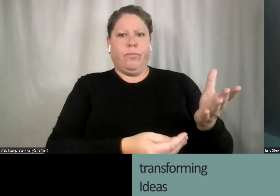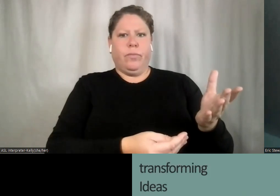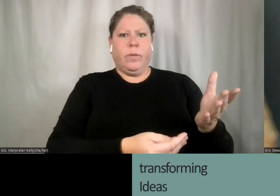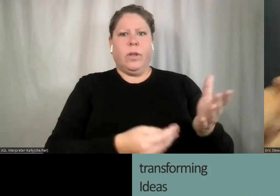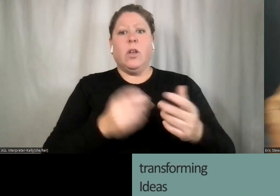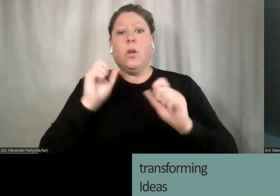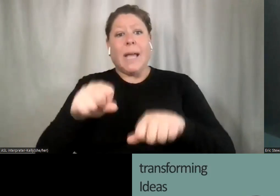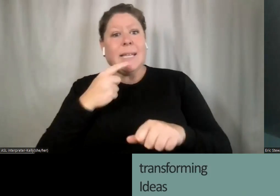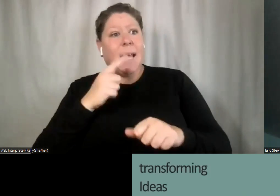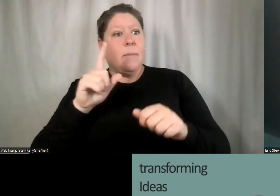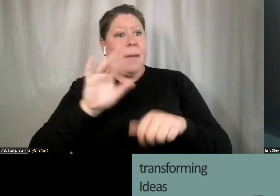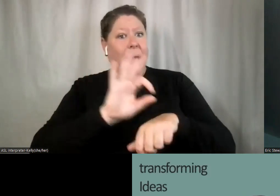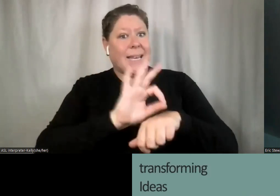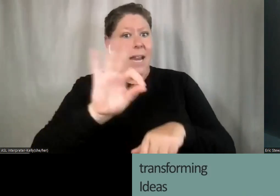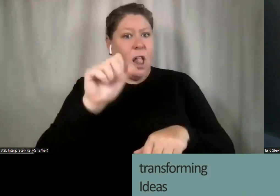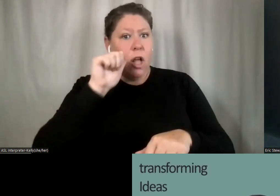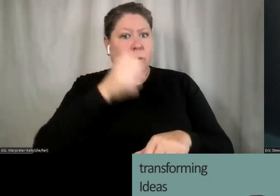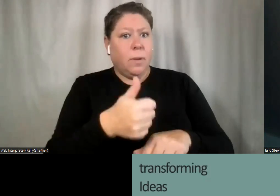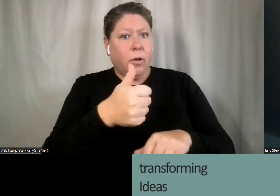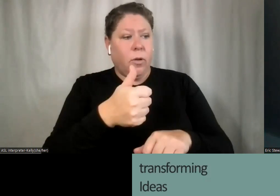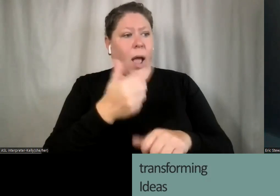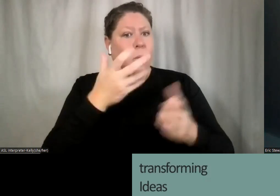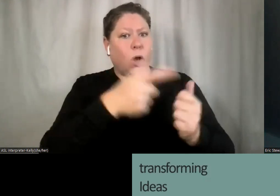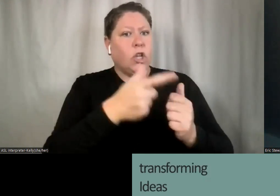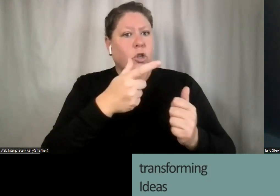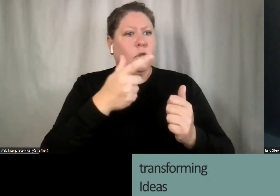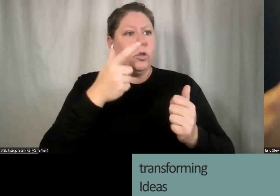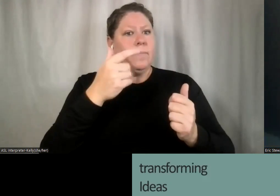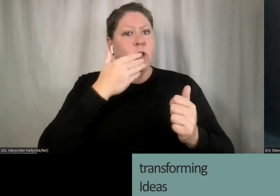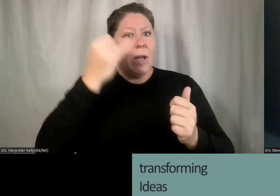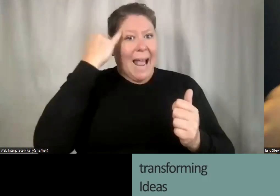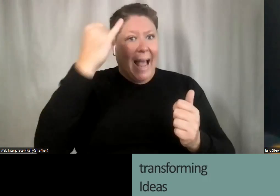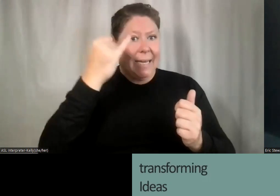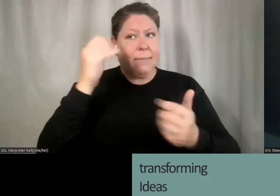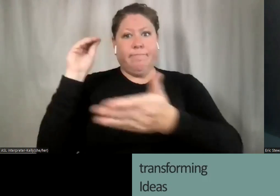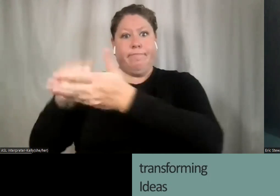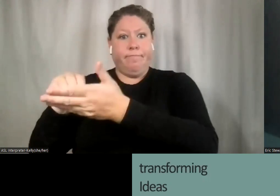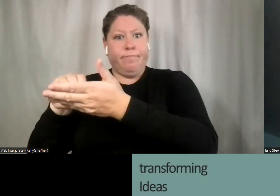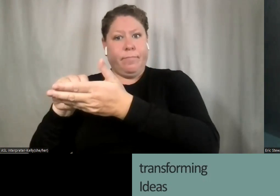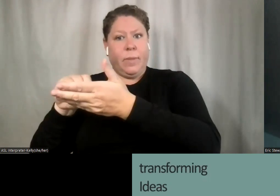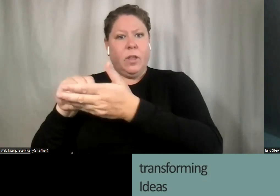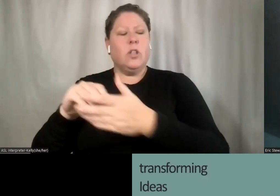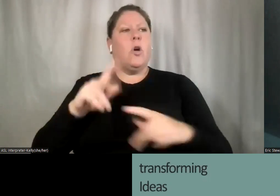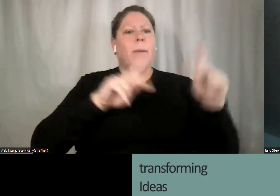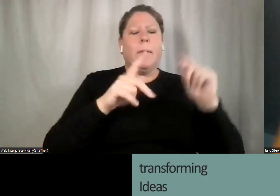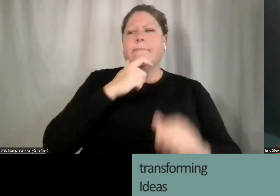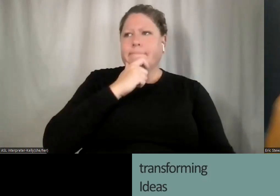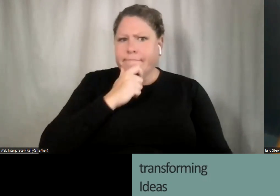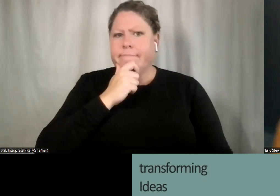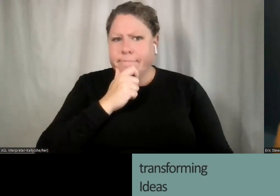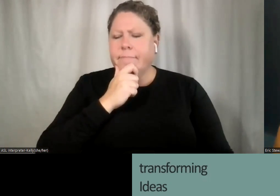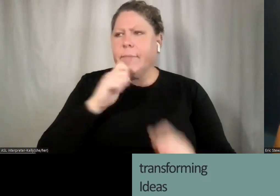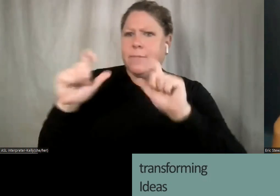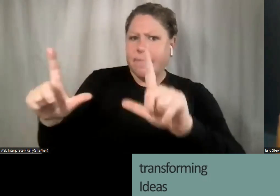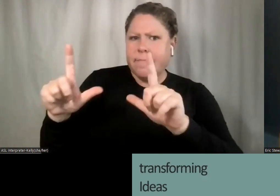9 o'clock tomorrow to think of a good idea, to present the idea, give time for those people that need time to